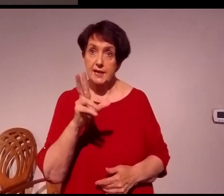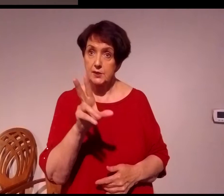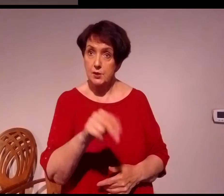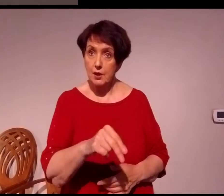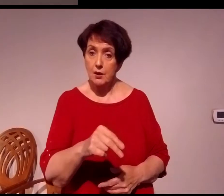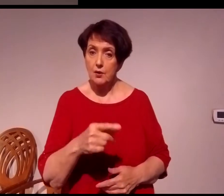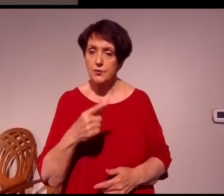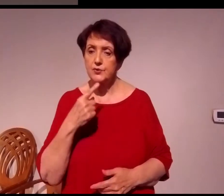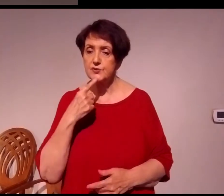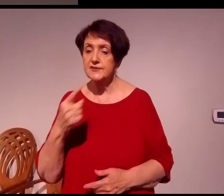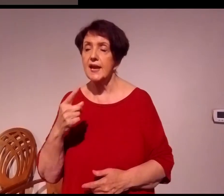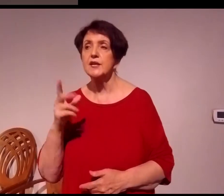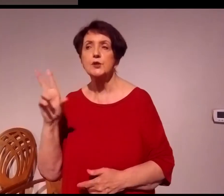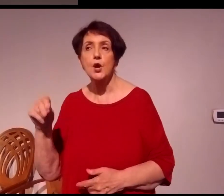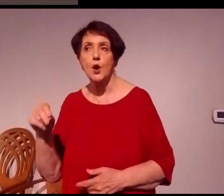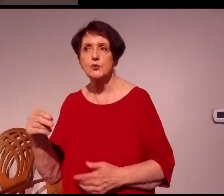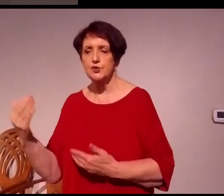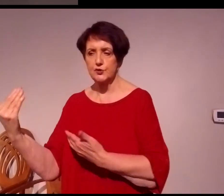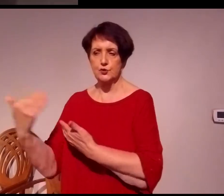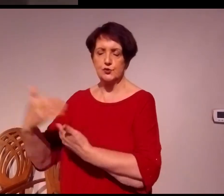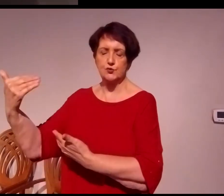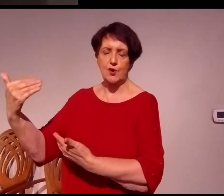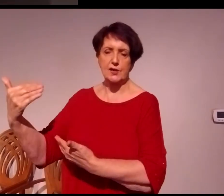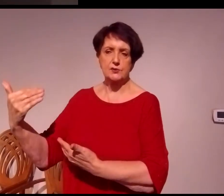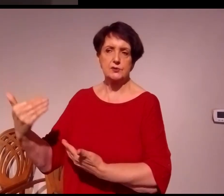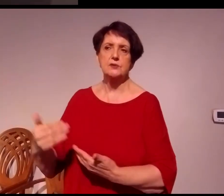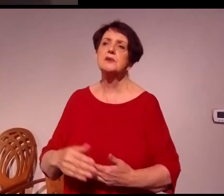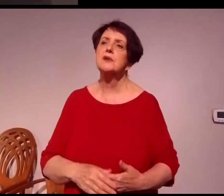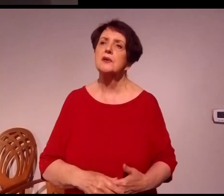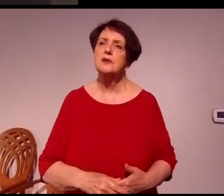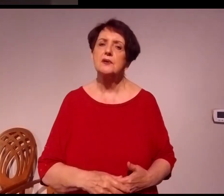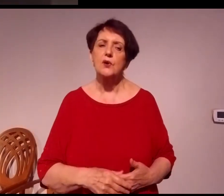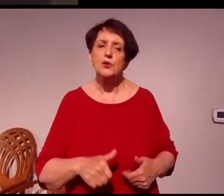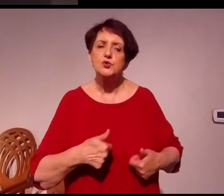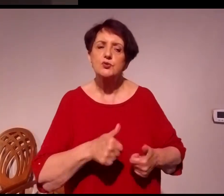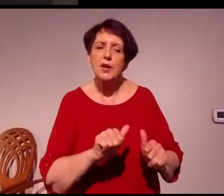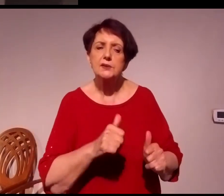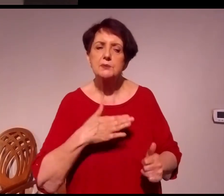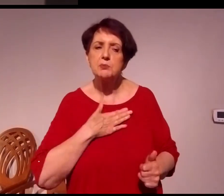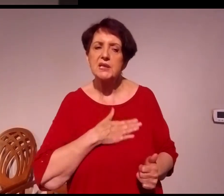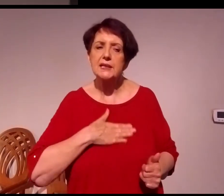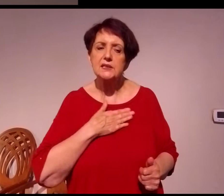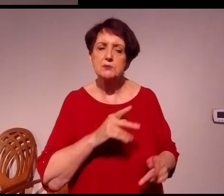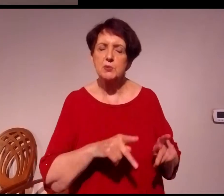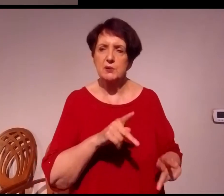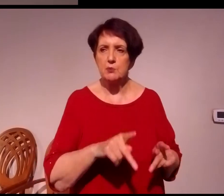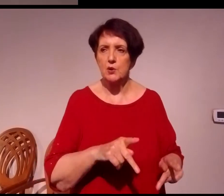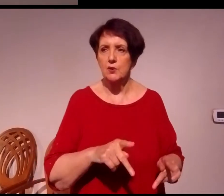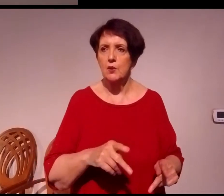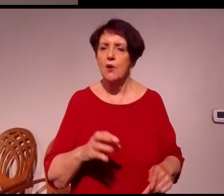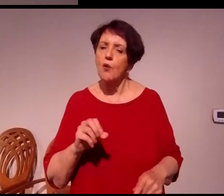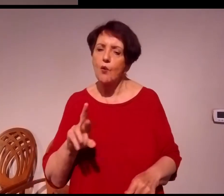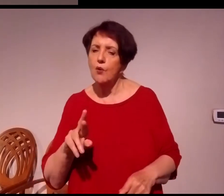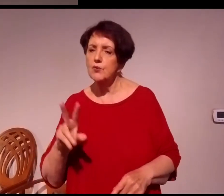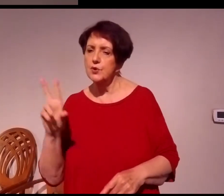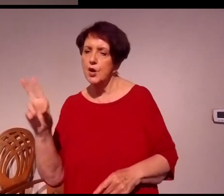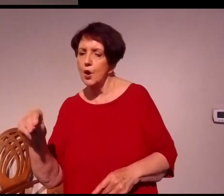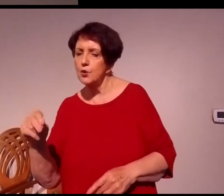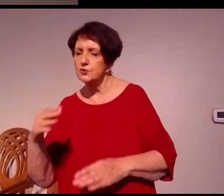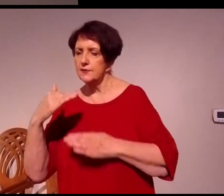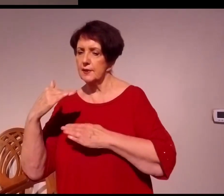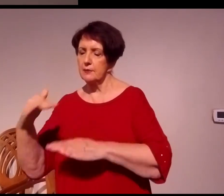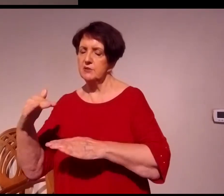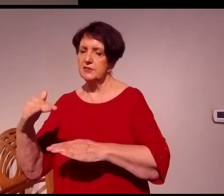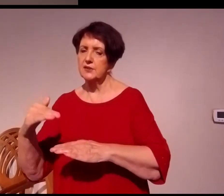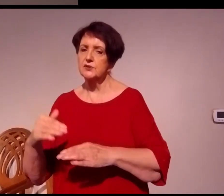the distraction, or we say no to the trying to please everybody, or we say no to the limitation, that